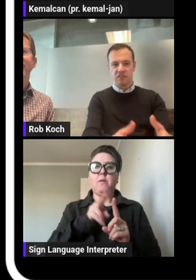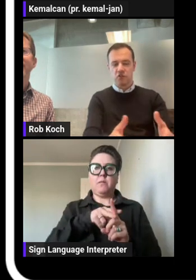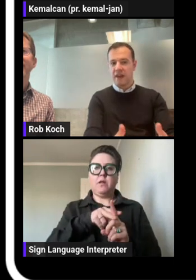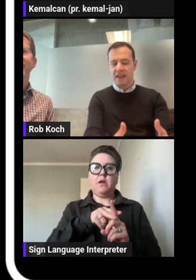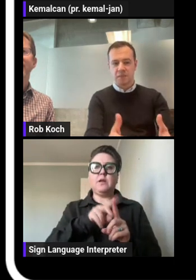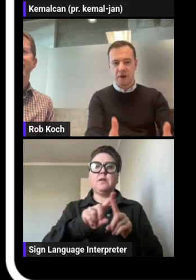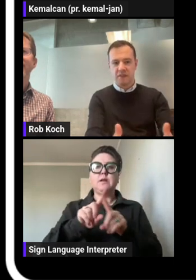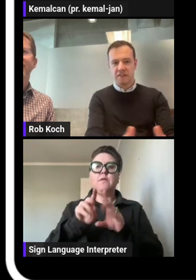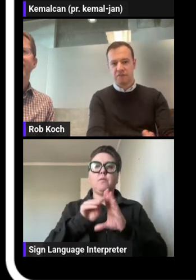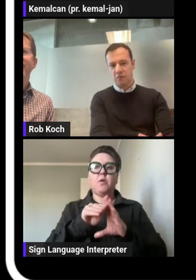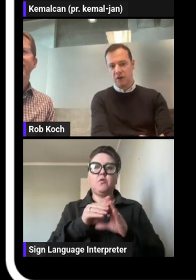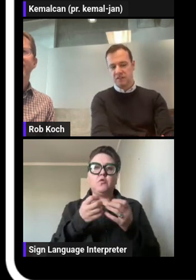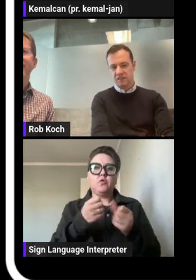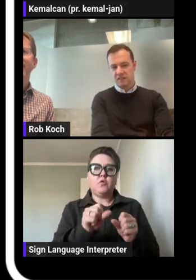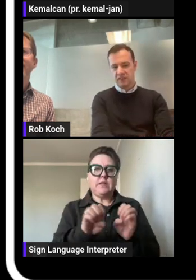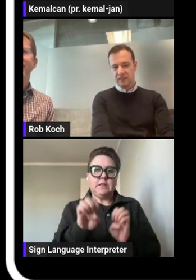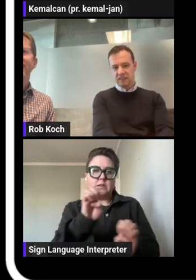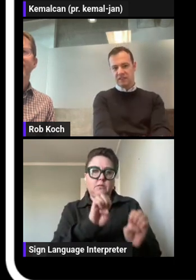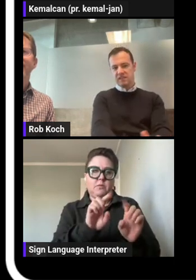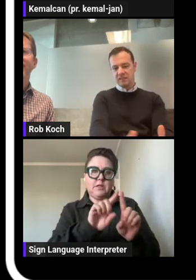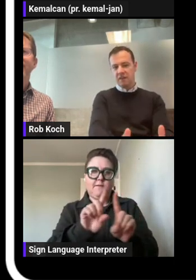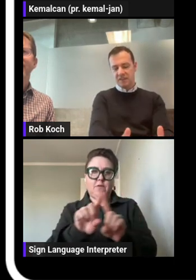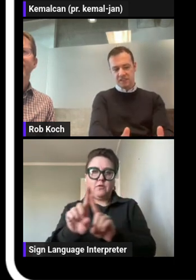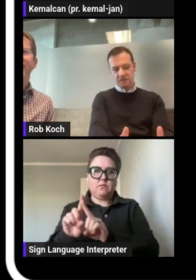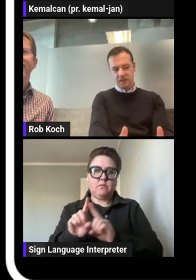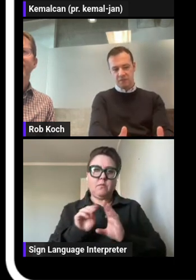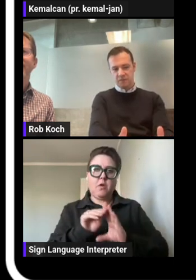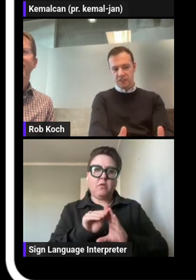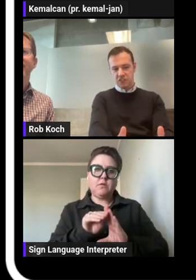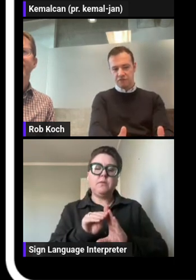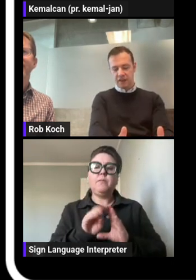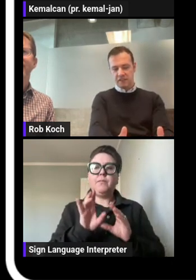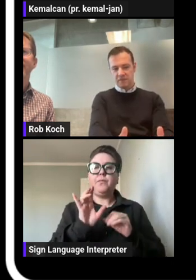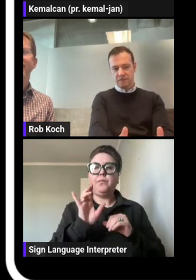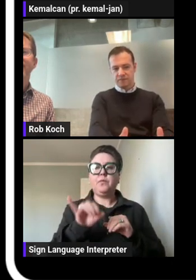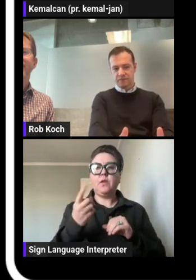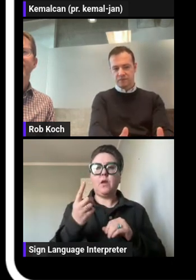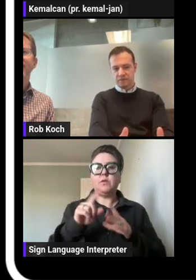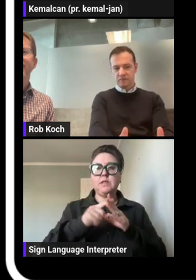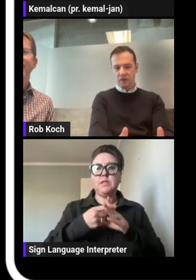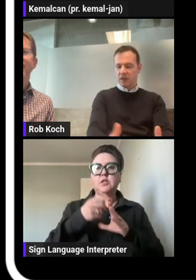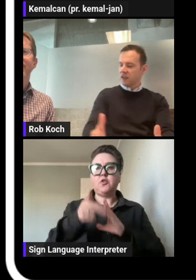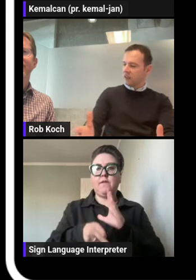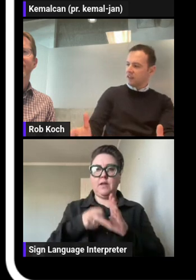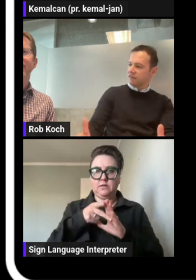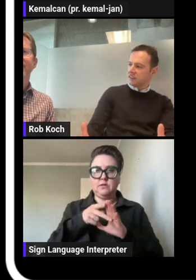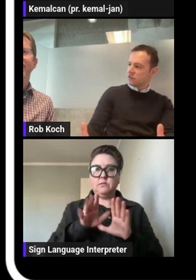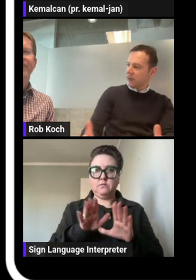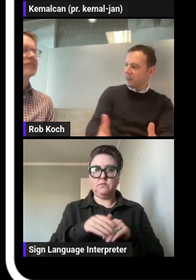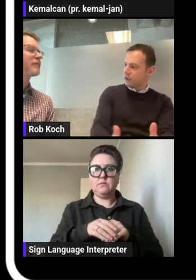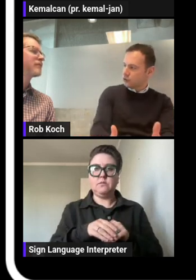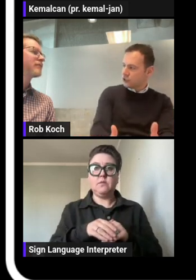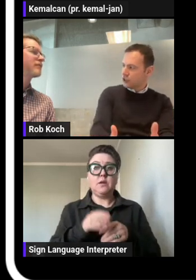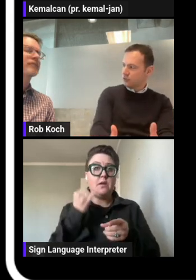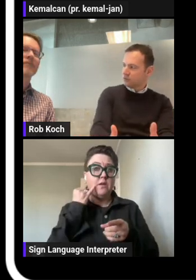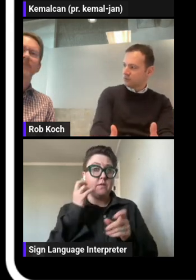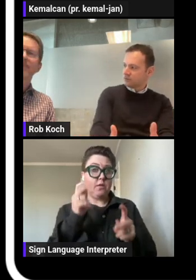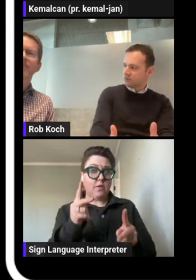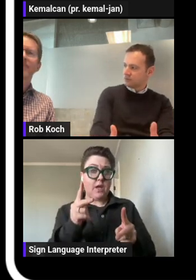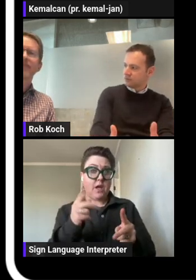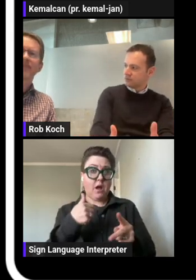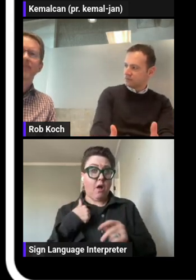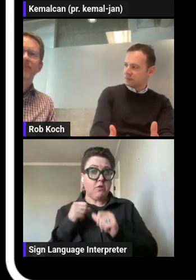different models and experiment different models. That was the initial phase. If that's okay, I can